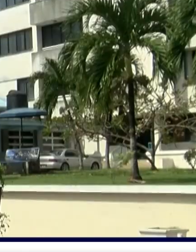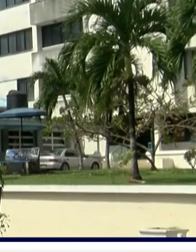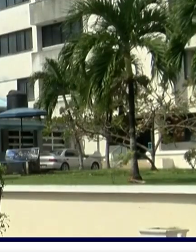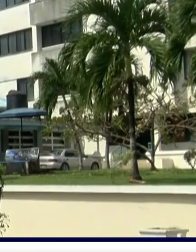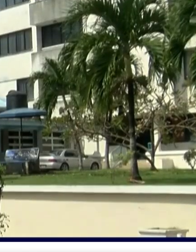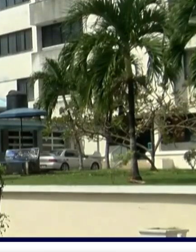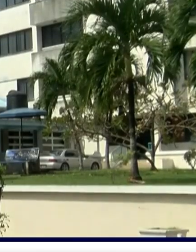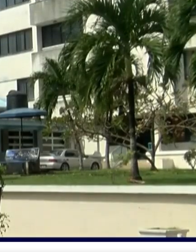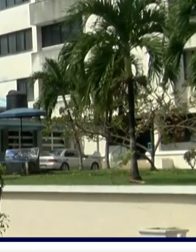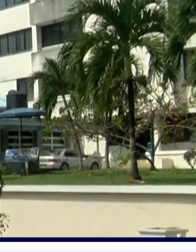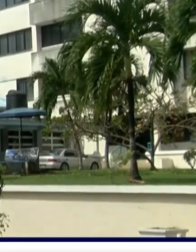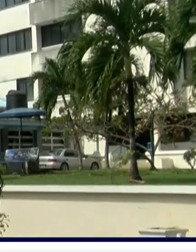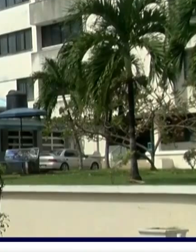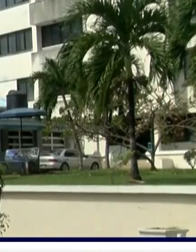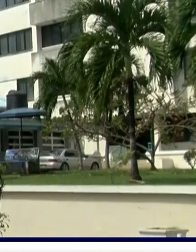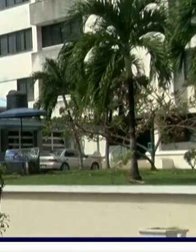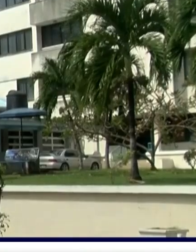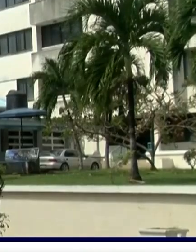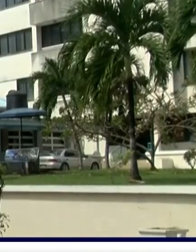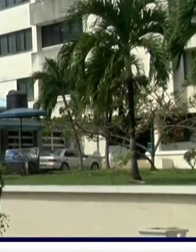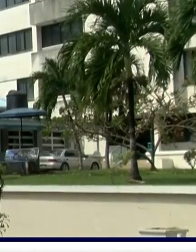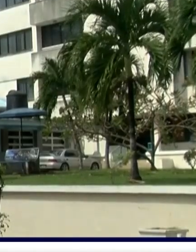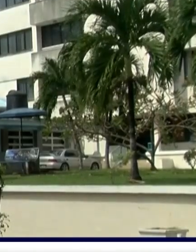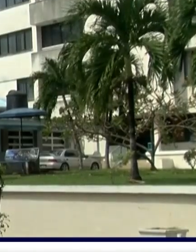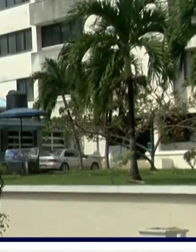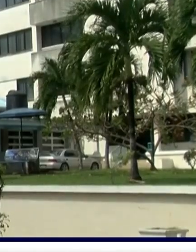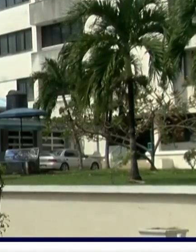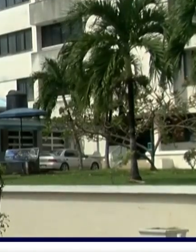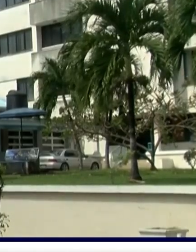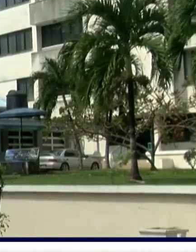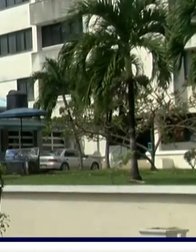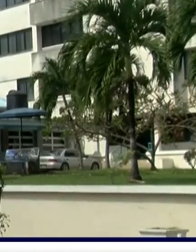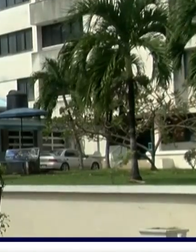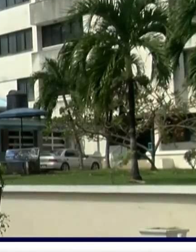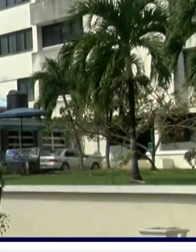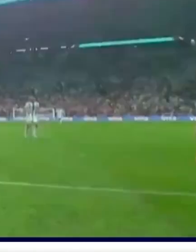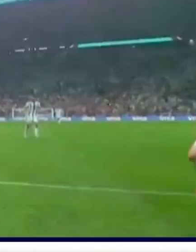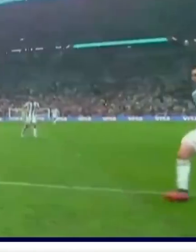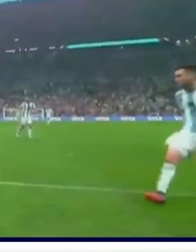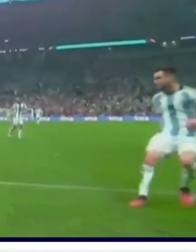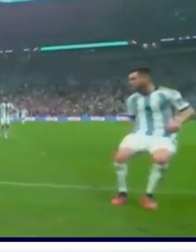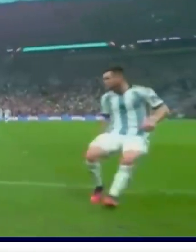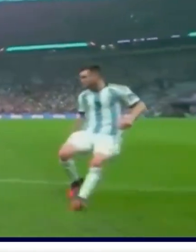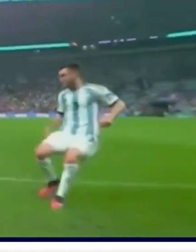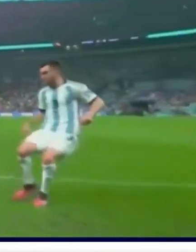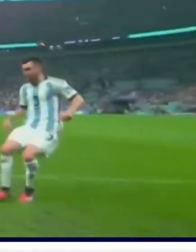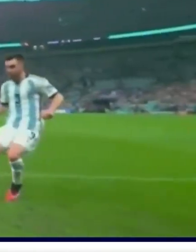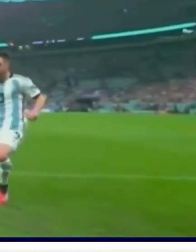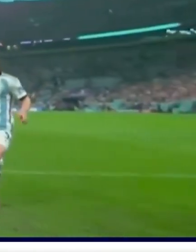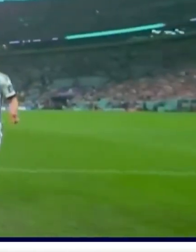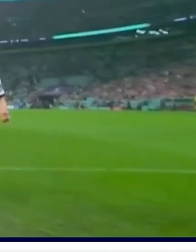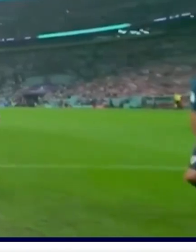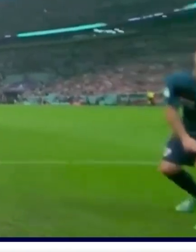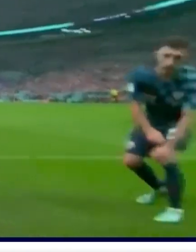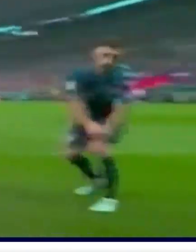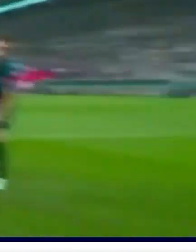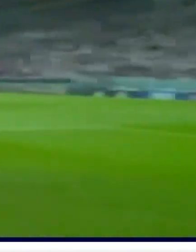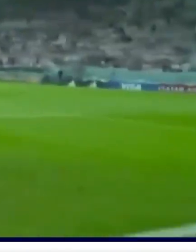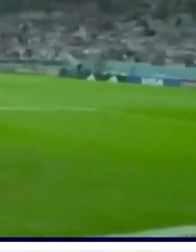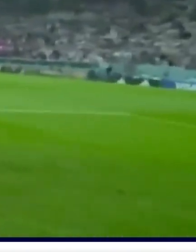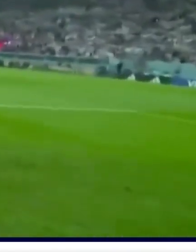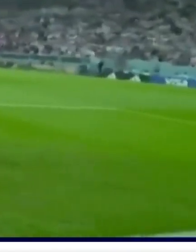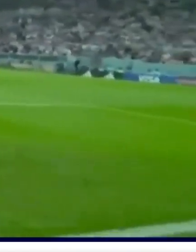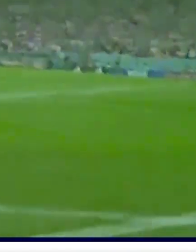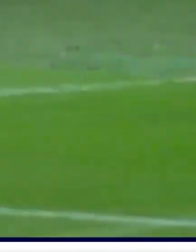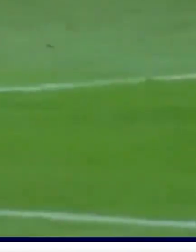Elizabeth Hospital affected by a cybersecurity incident. And in sports, Argentina booked their place in the World Cup final